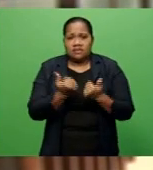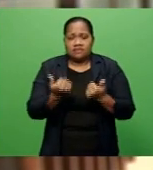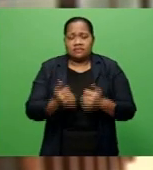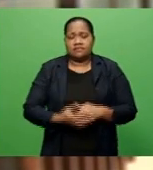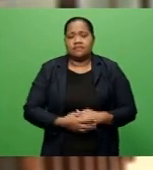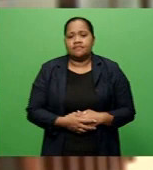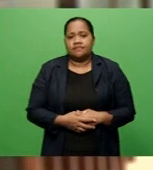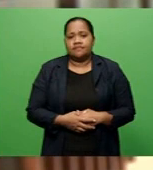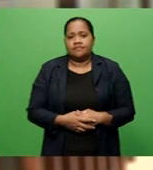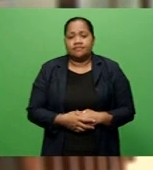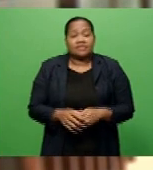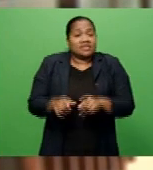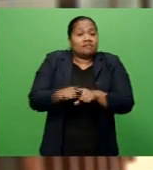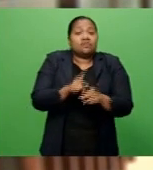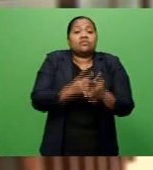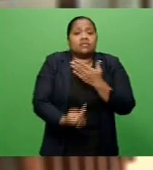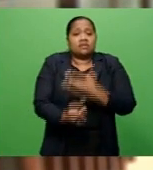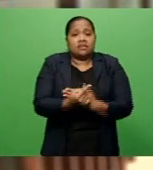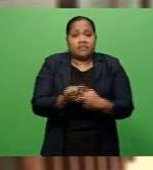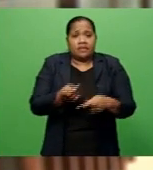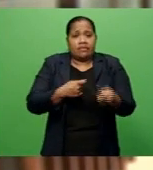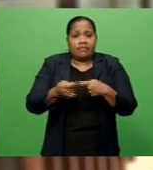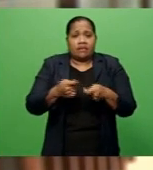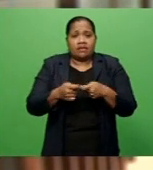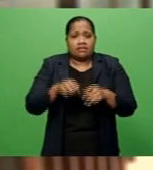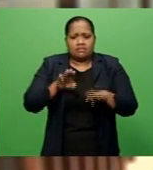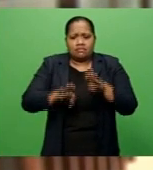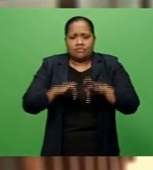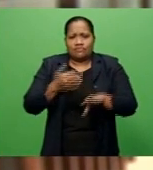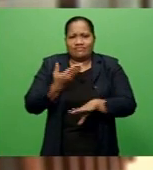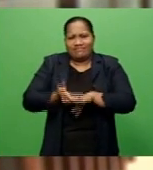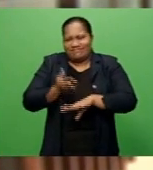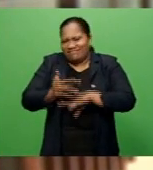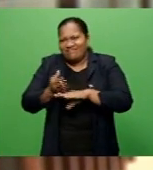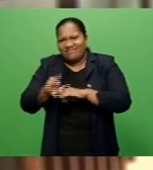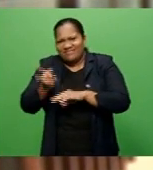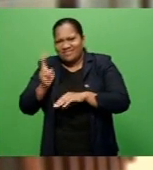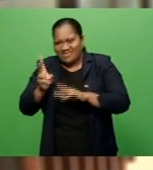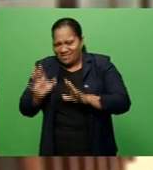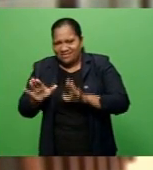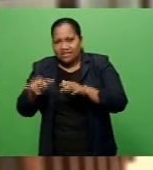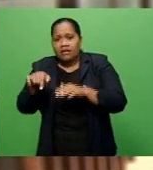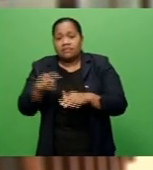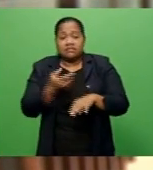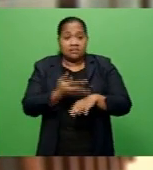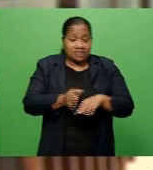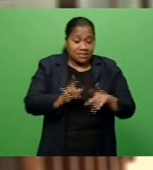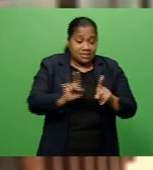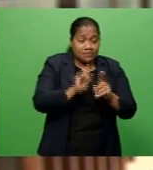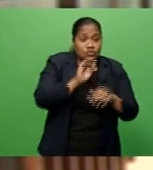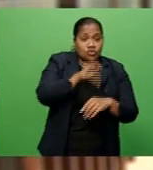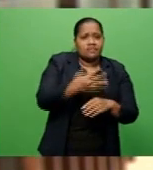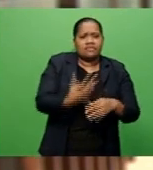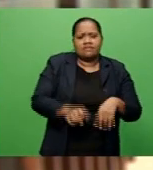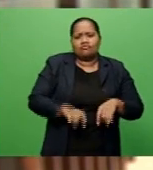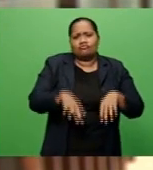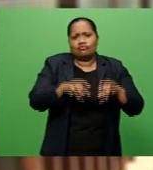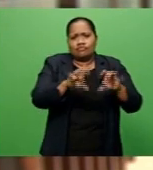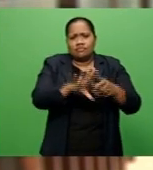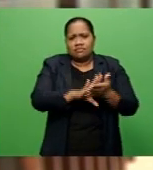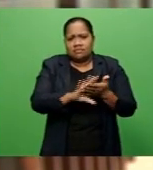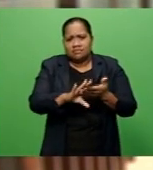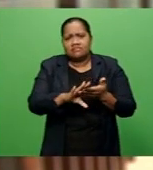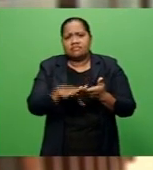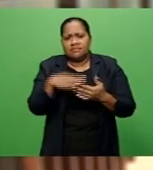correction, which means the market rebalances to a new equilibrium. Closer to home, the risky Aussie dollar dipped following new signs